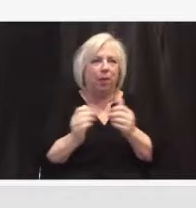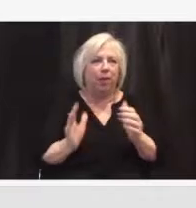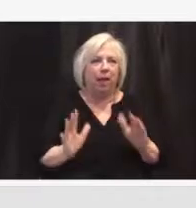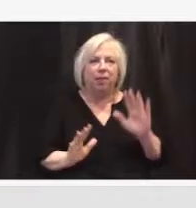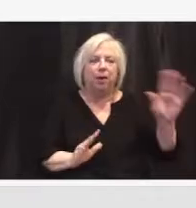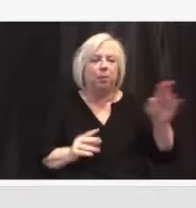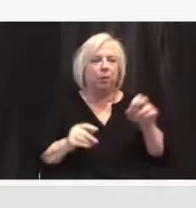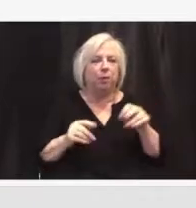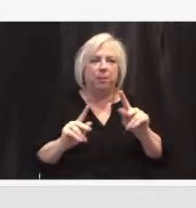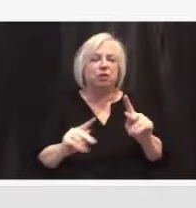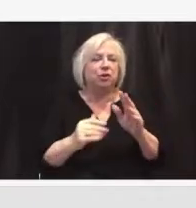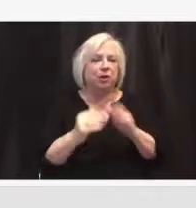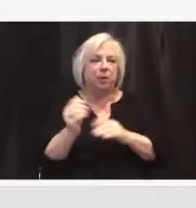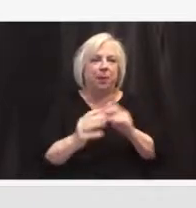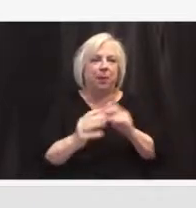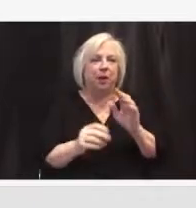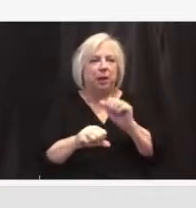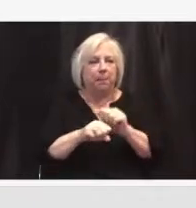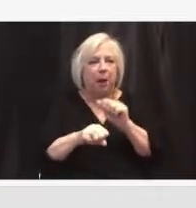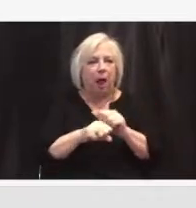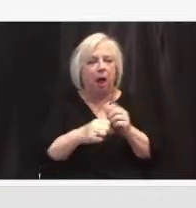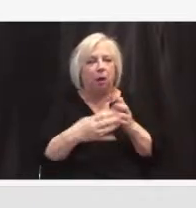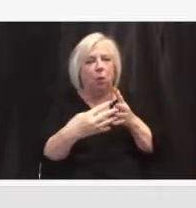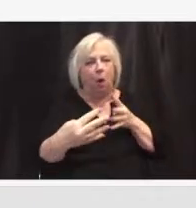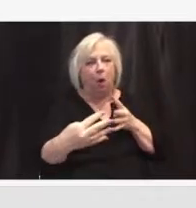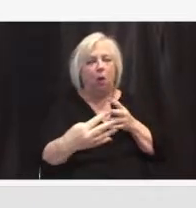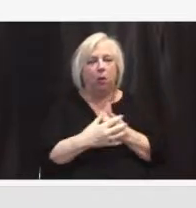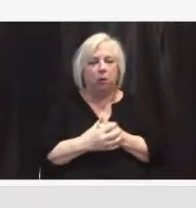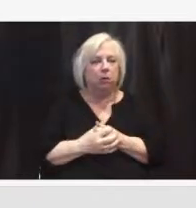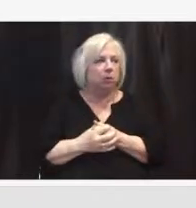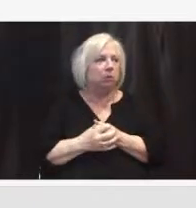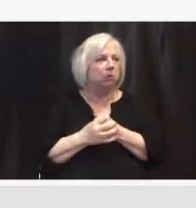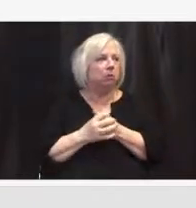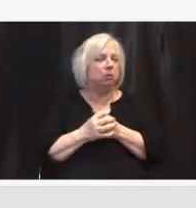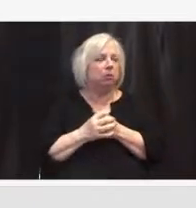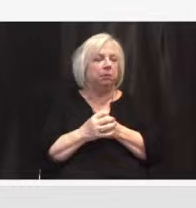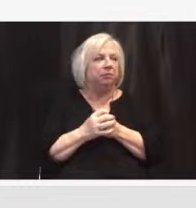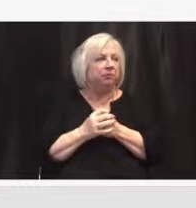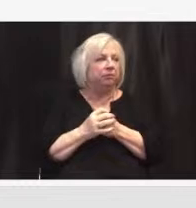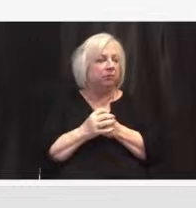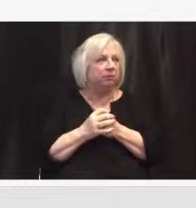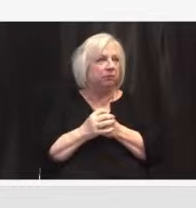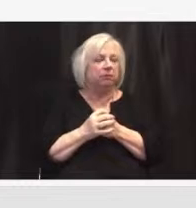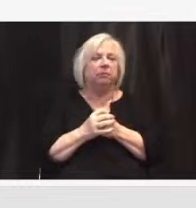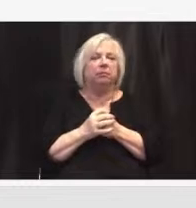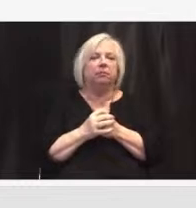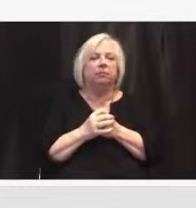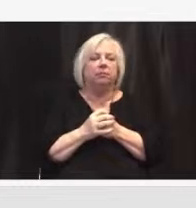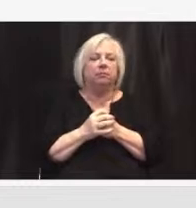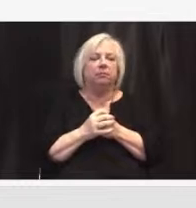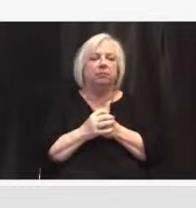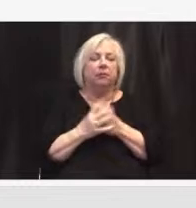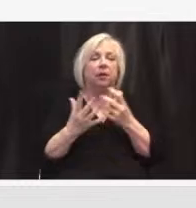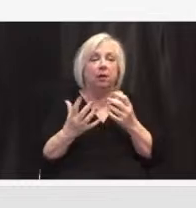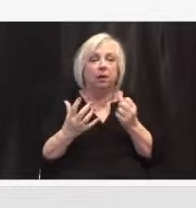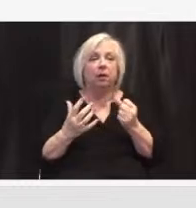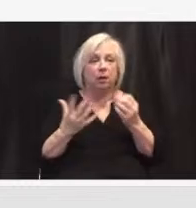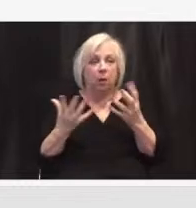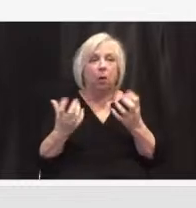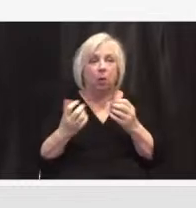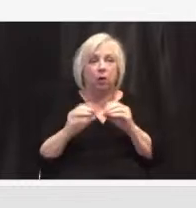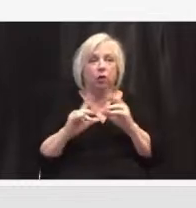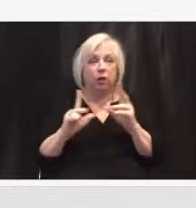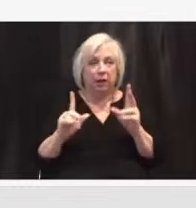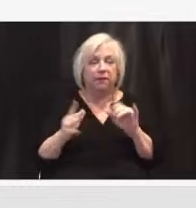them an estimate for any work to be completed. So I just wanted to get that cleared